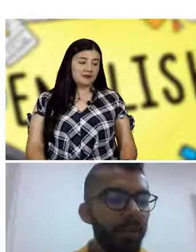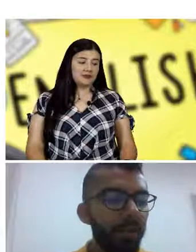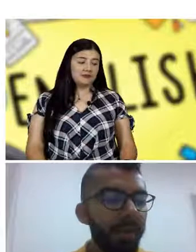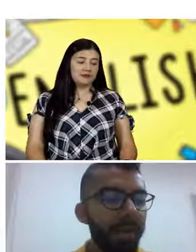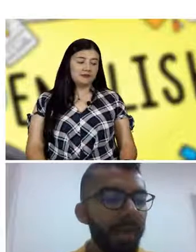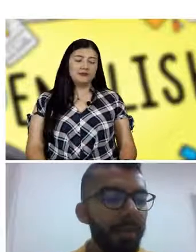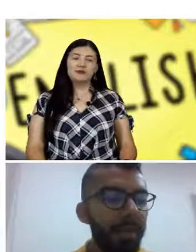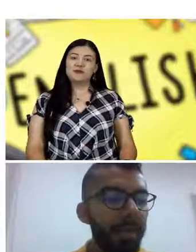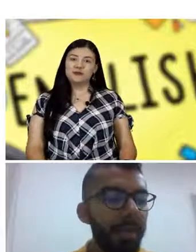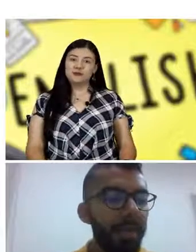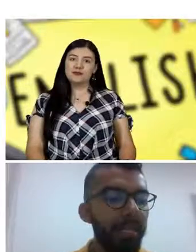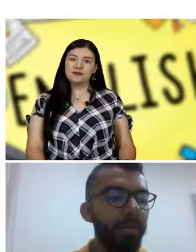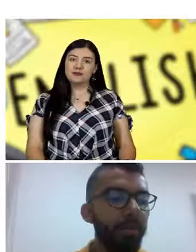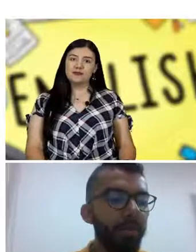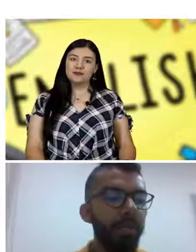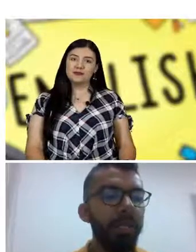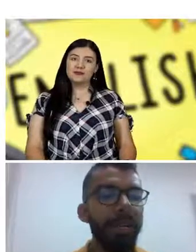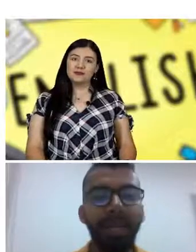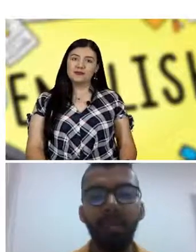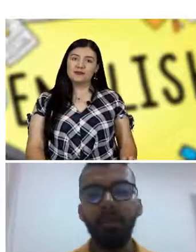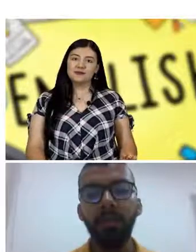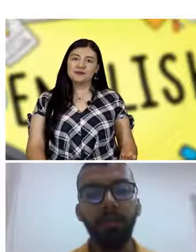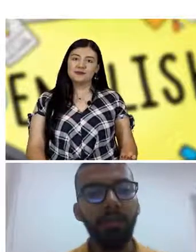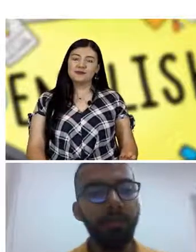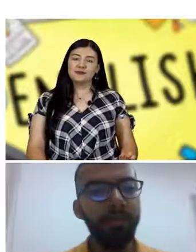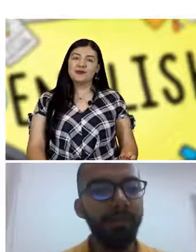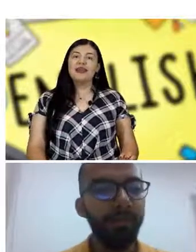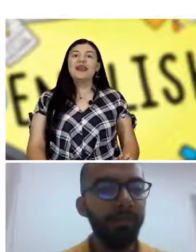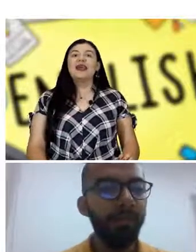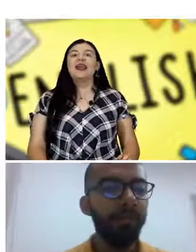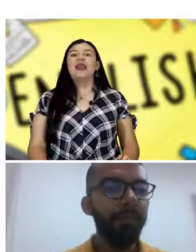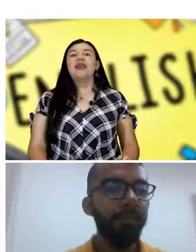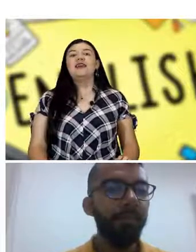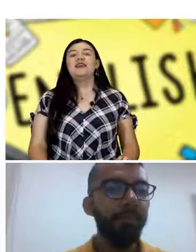an answer by Emily, and she wrote ankle.